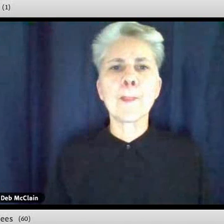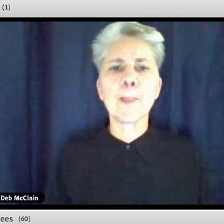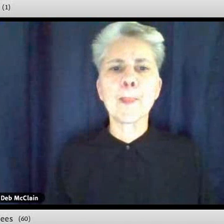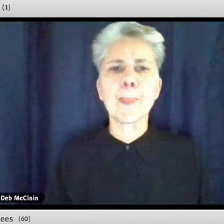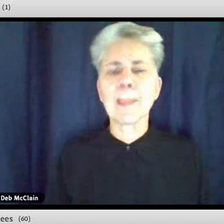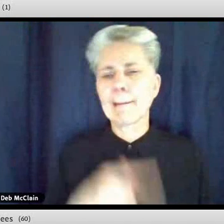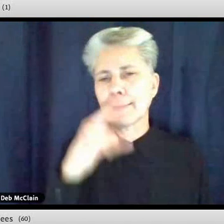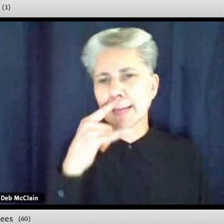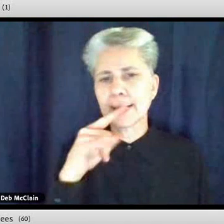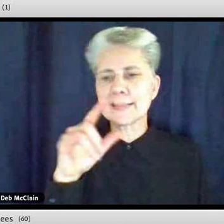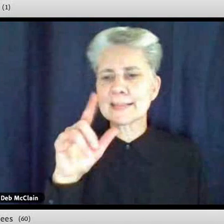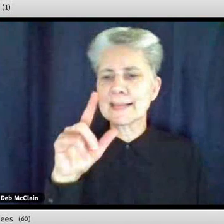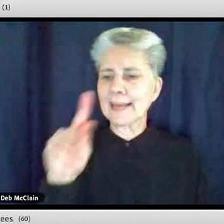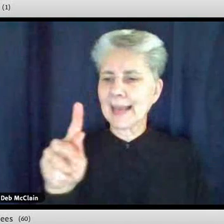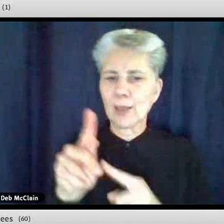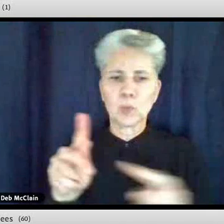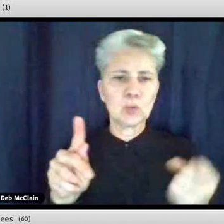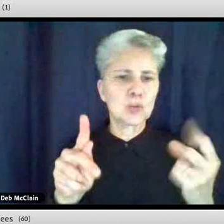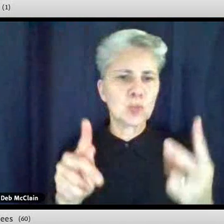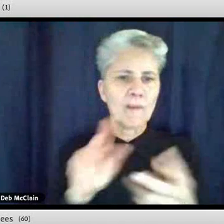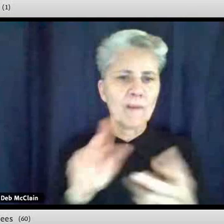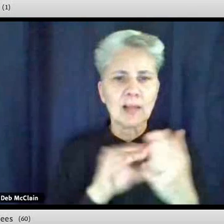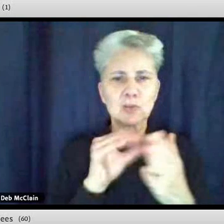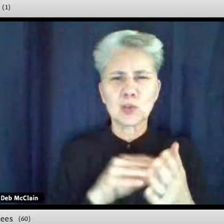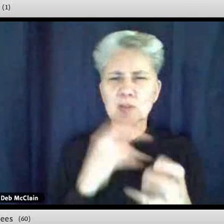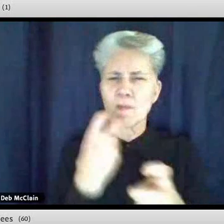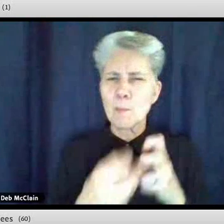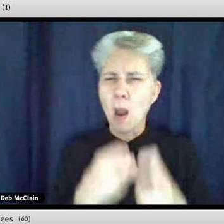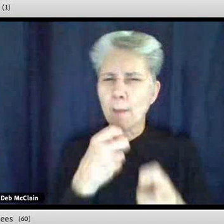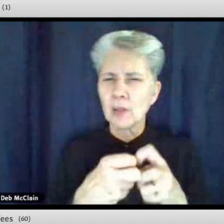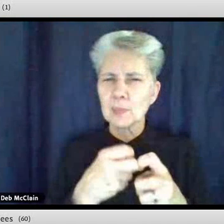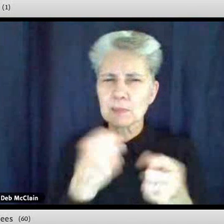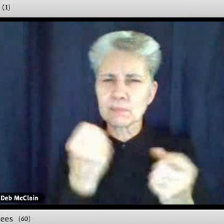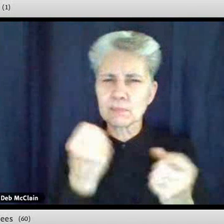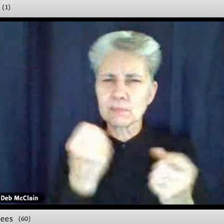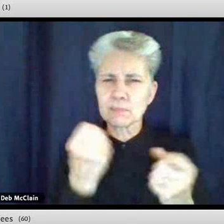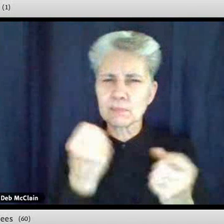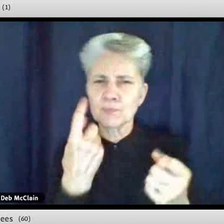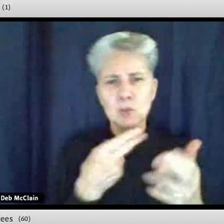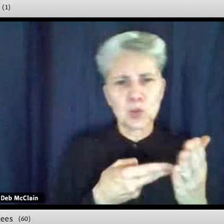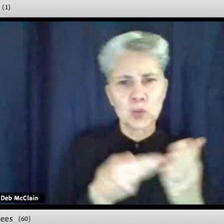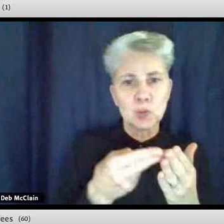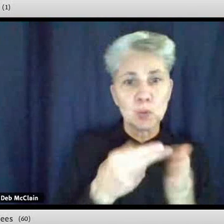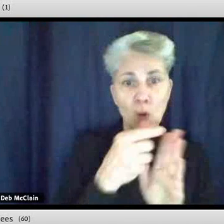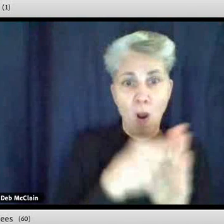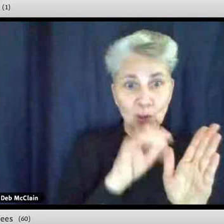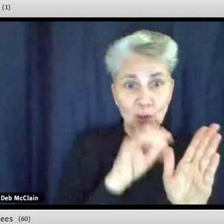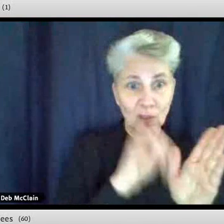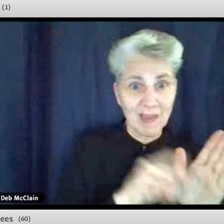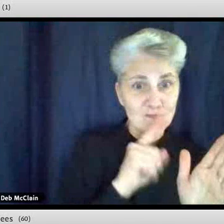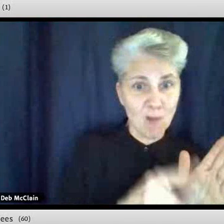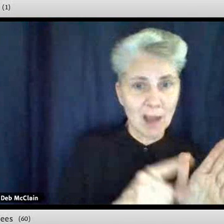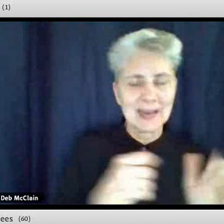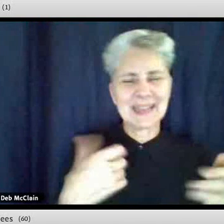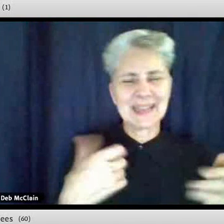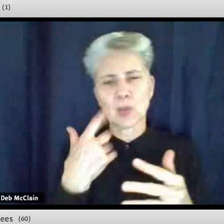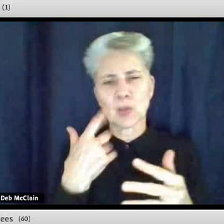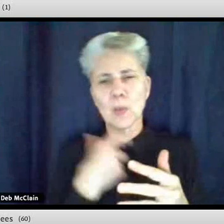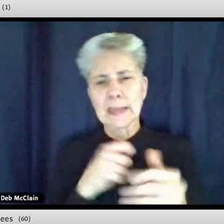you're gonna get the right information, and it can help you. Also, kids K through 12, college students, they have trouble